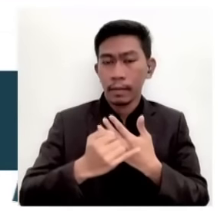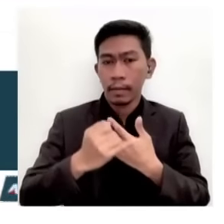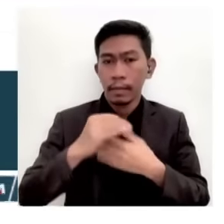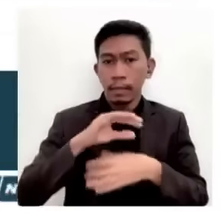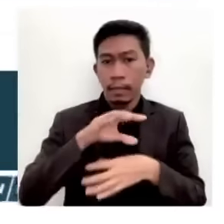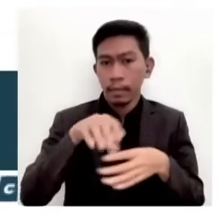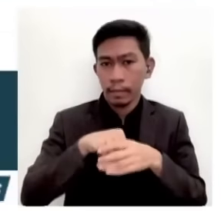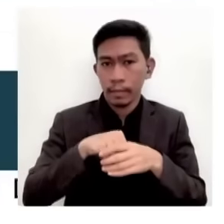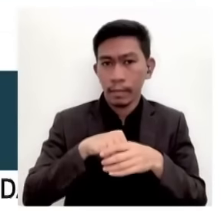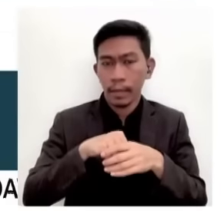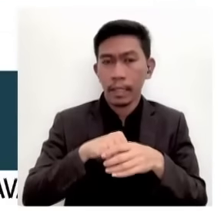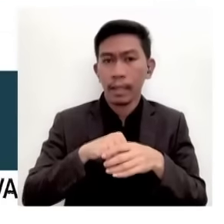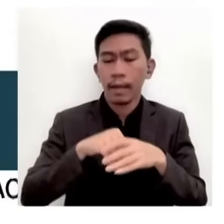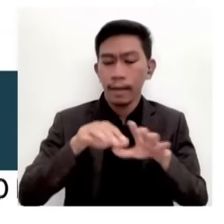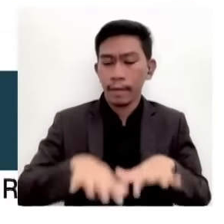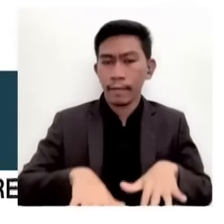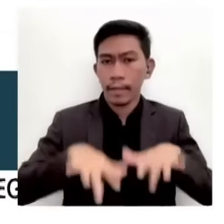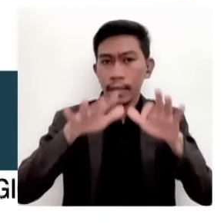flood protection,